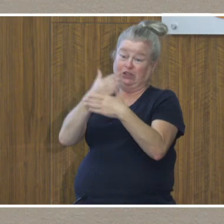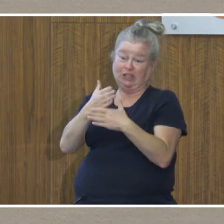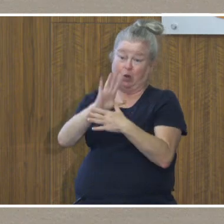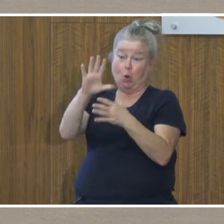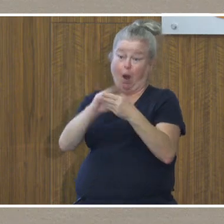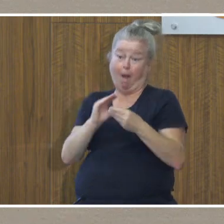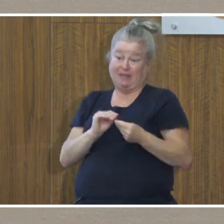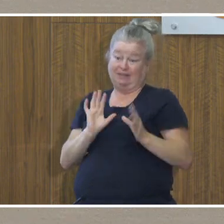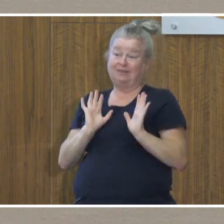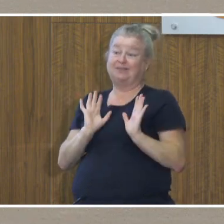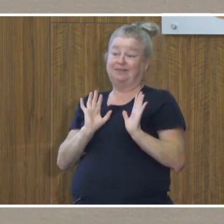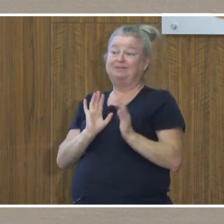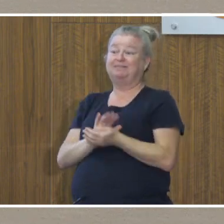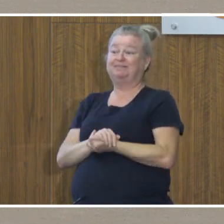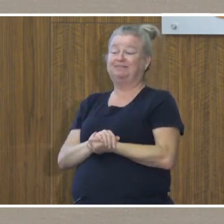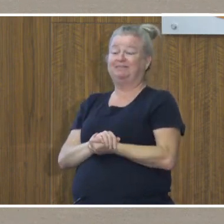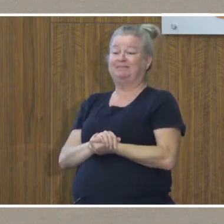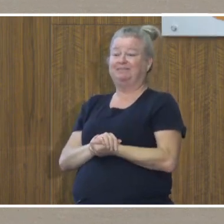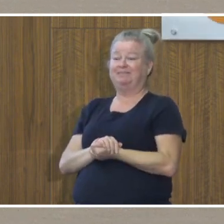comments today.